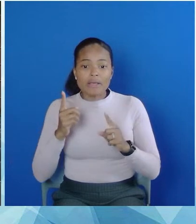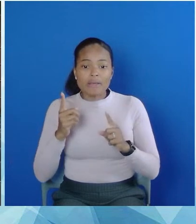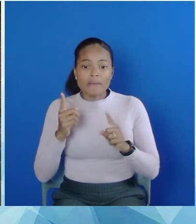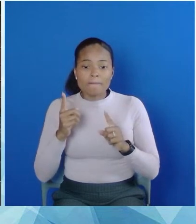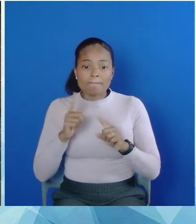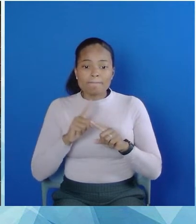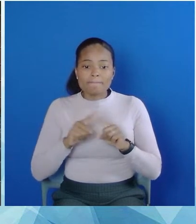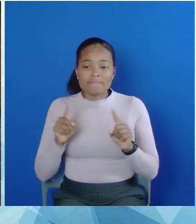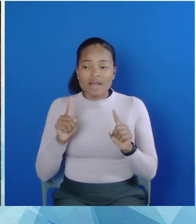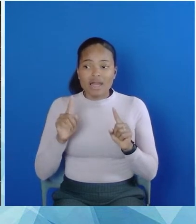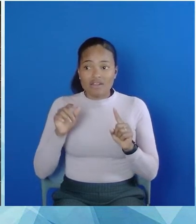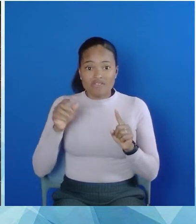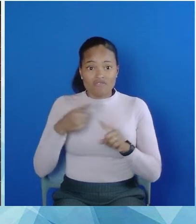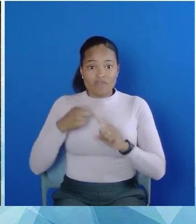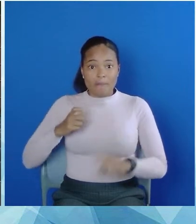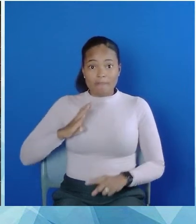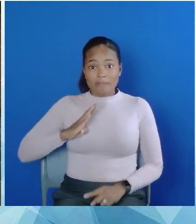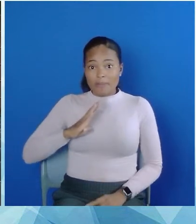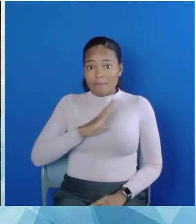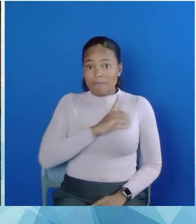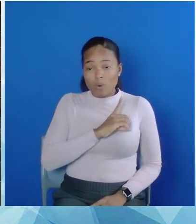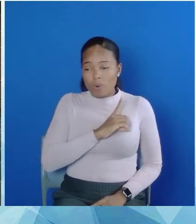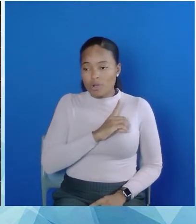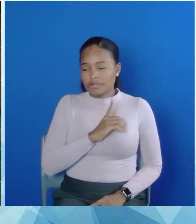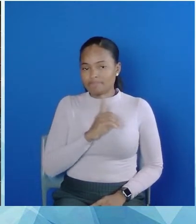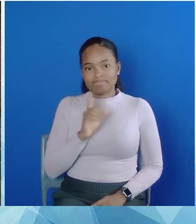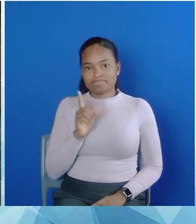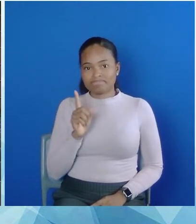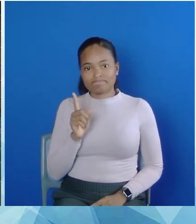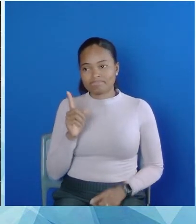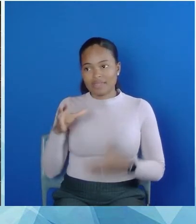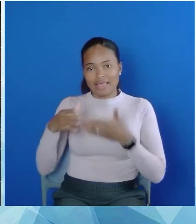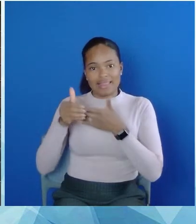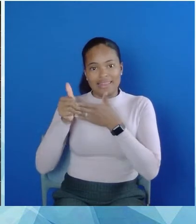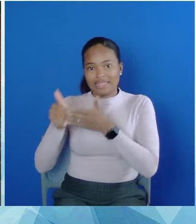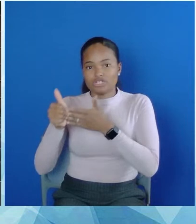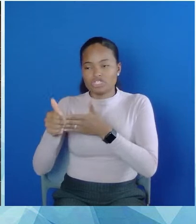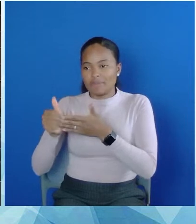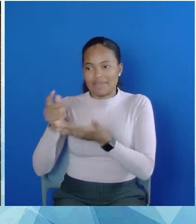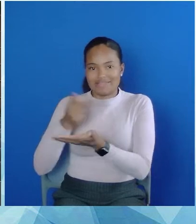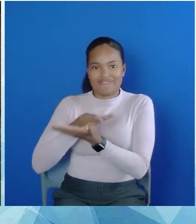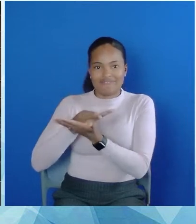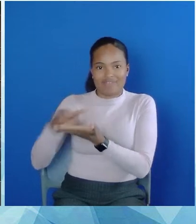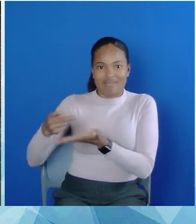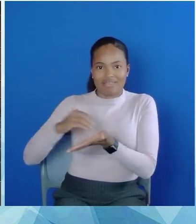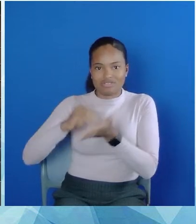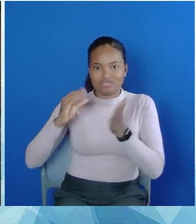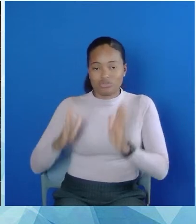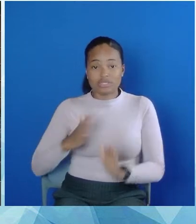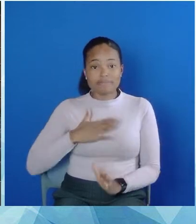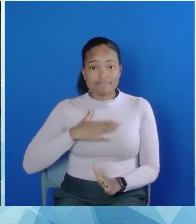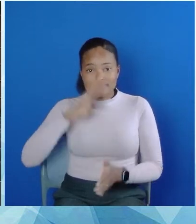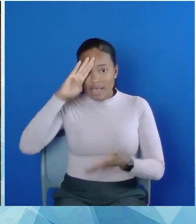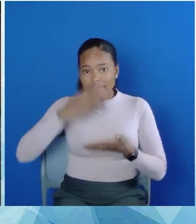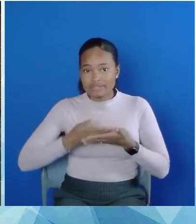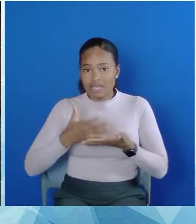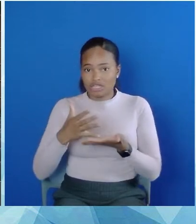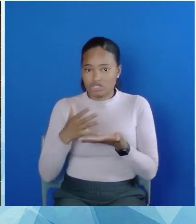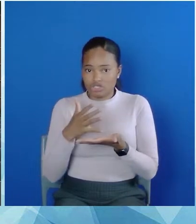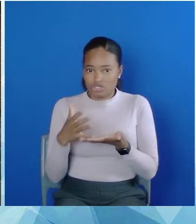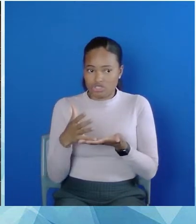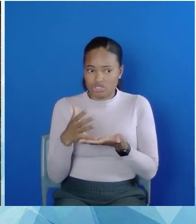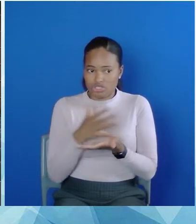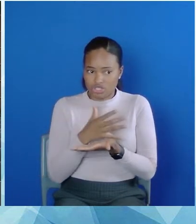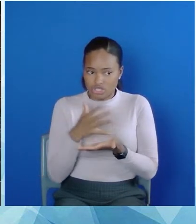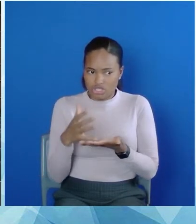administration. Leadership is failing students. My son deserves a safe education. All of these